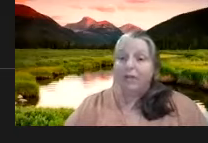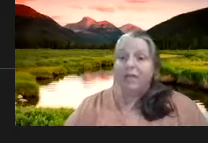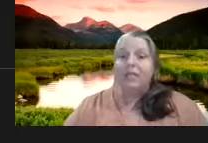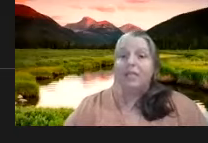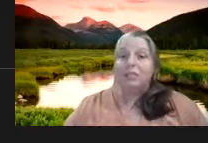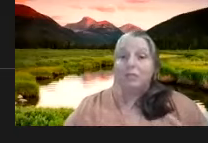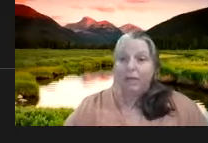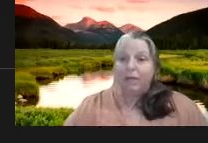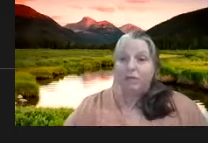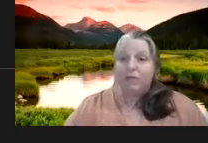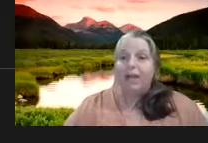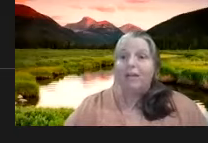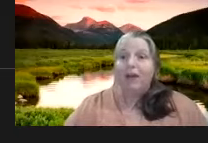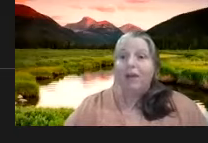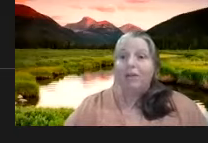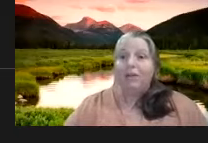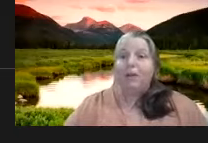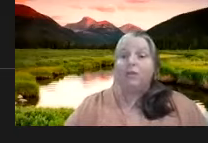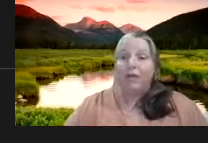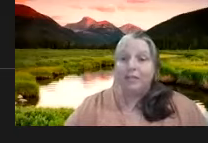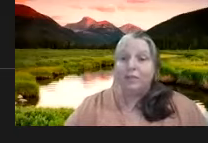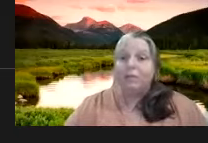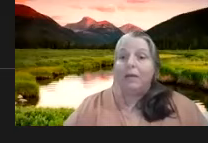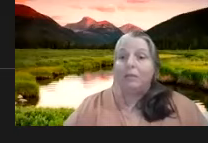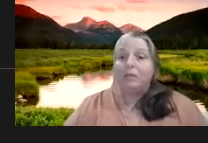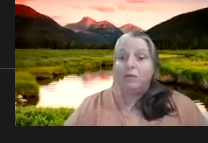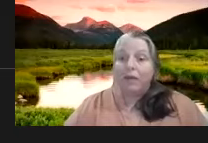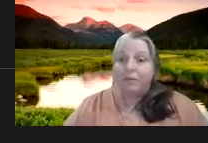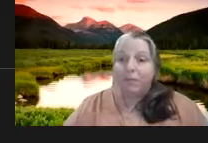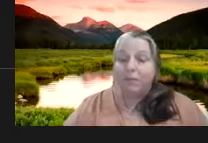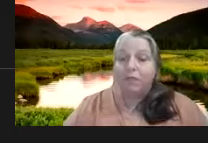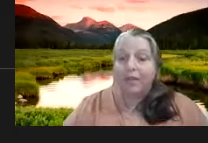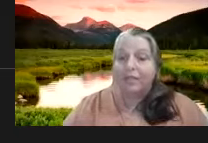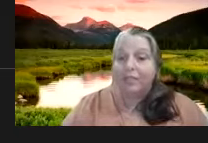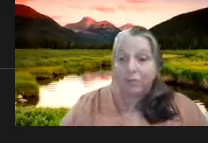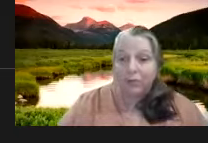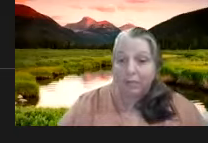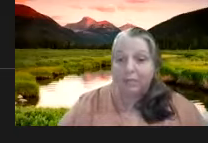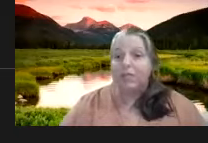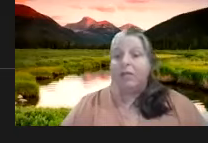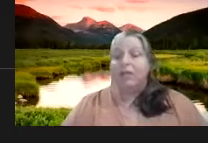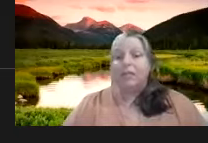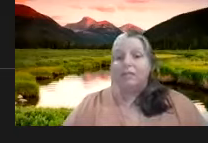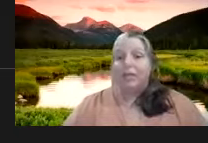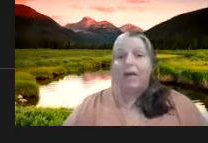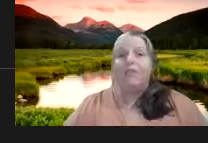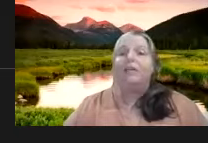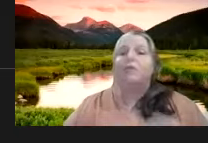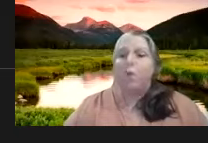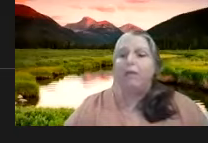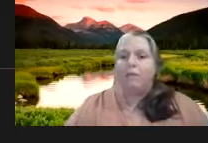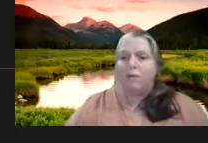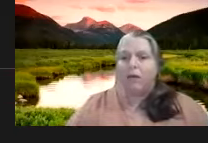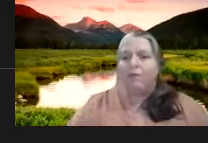with FIA to make sure that paratransit would be able to drive people to vaccine appointments, things like that.